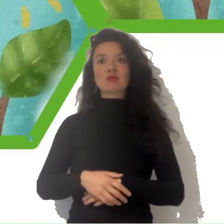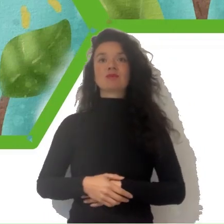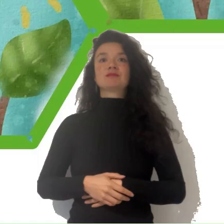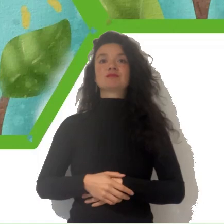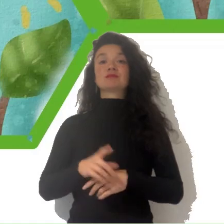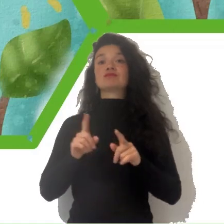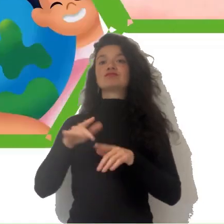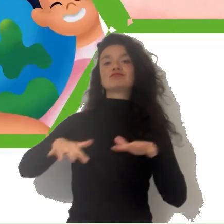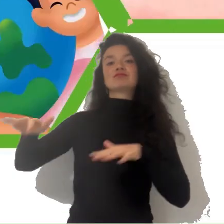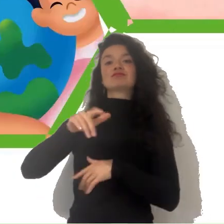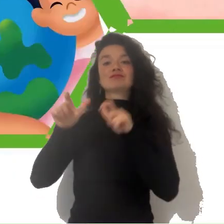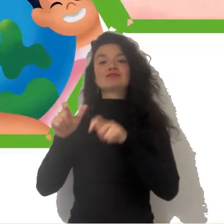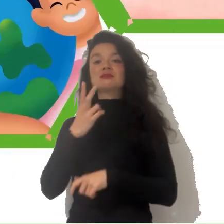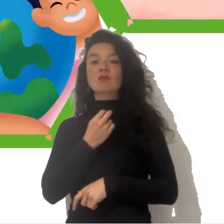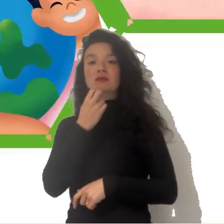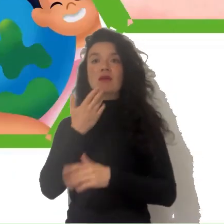vocation.